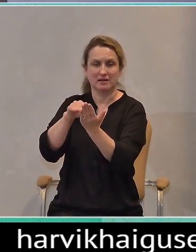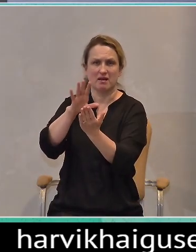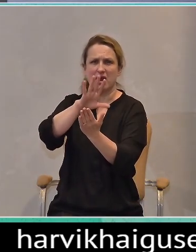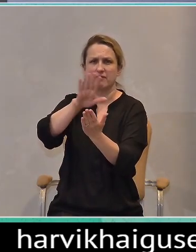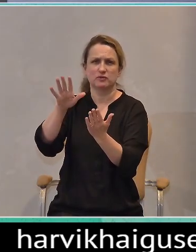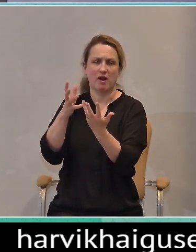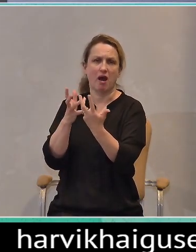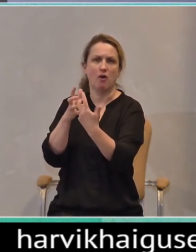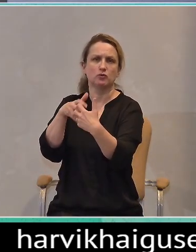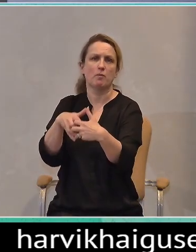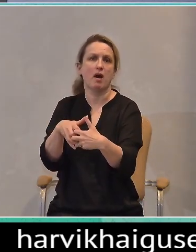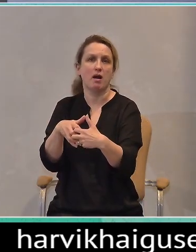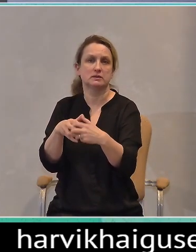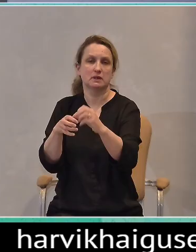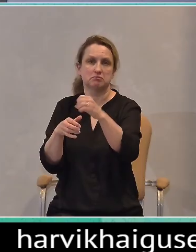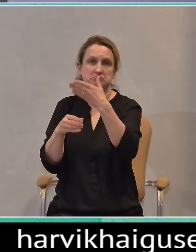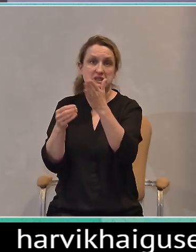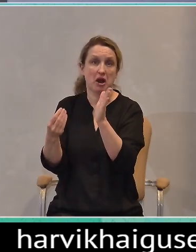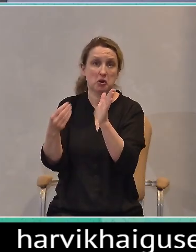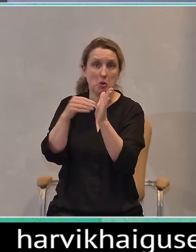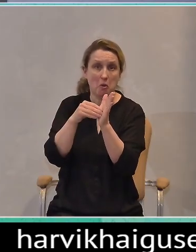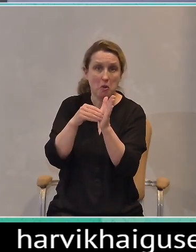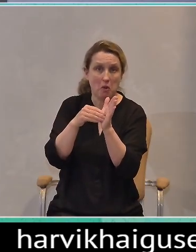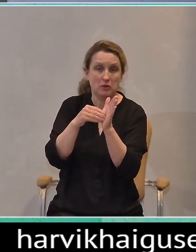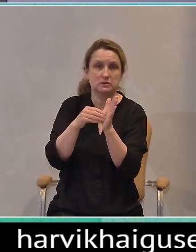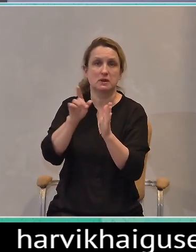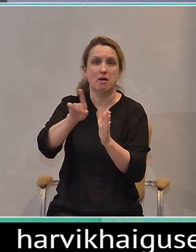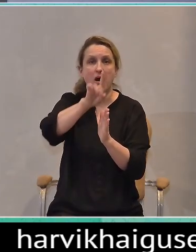In the e-health case